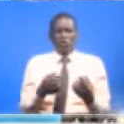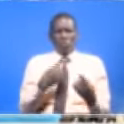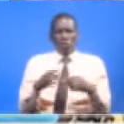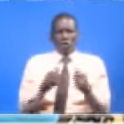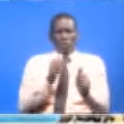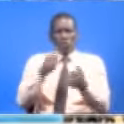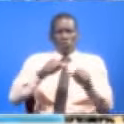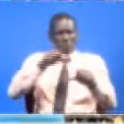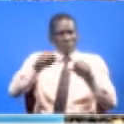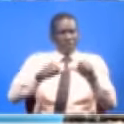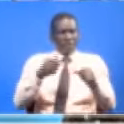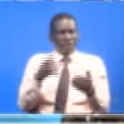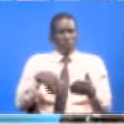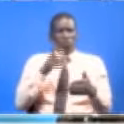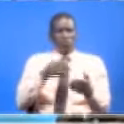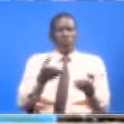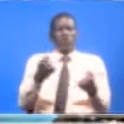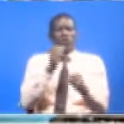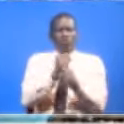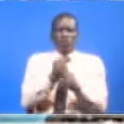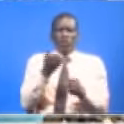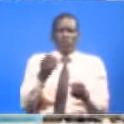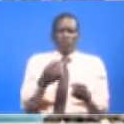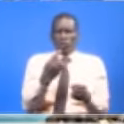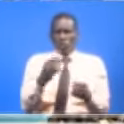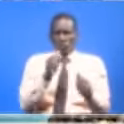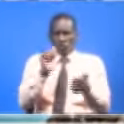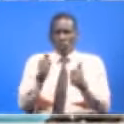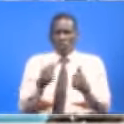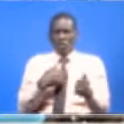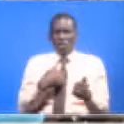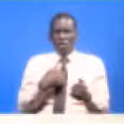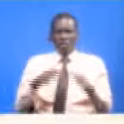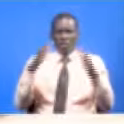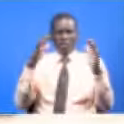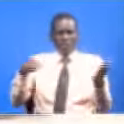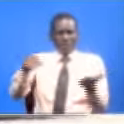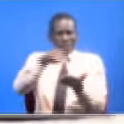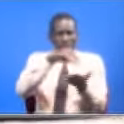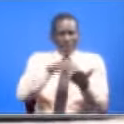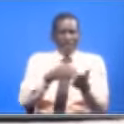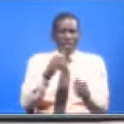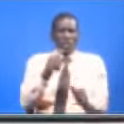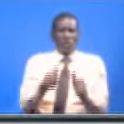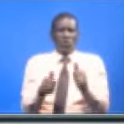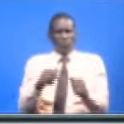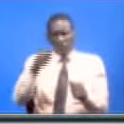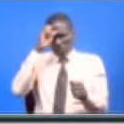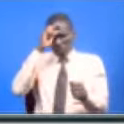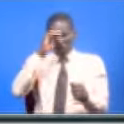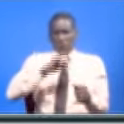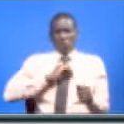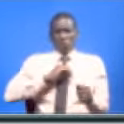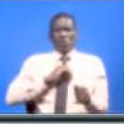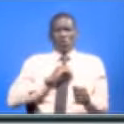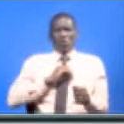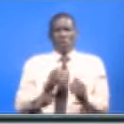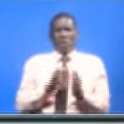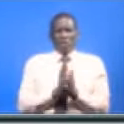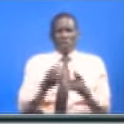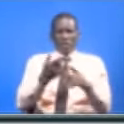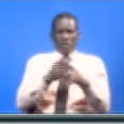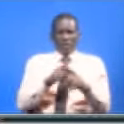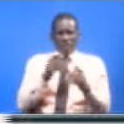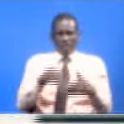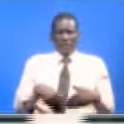scientist, this is something we should be able to do for each sport. Have a big center that is government owned and therefore is given